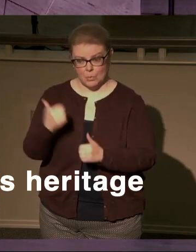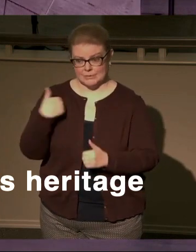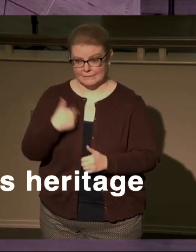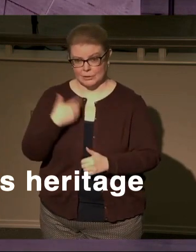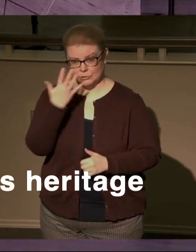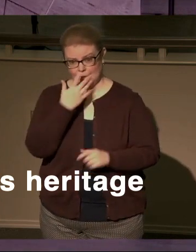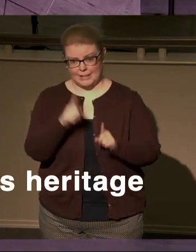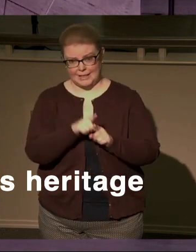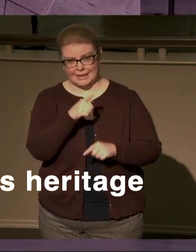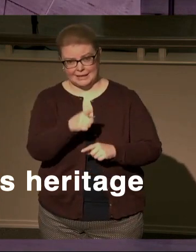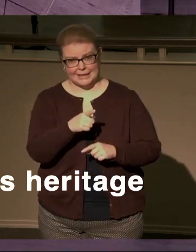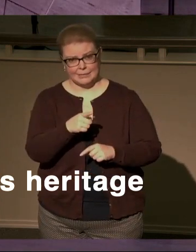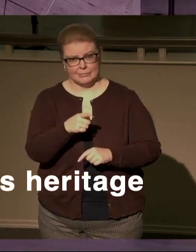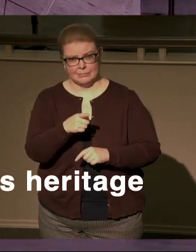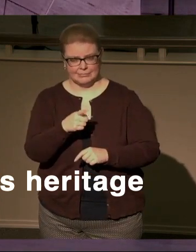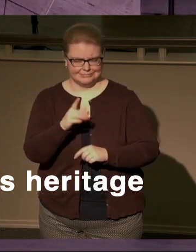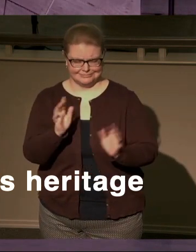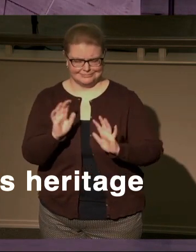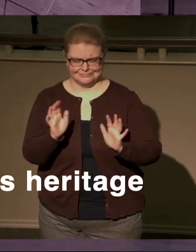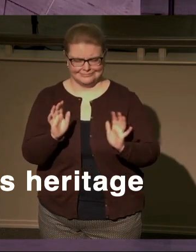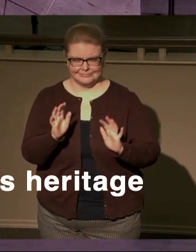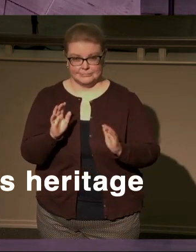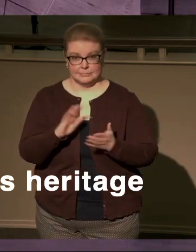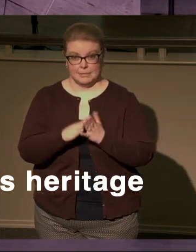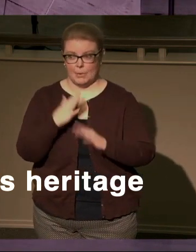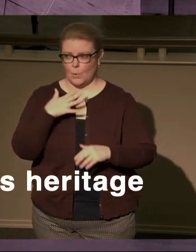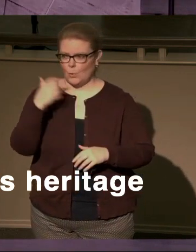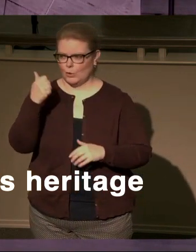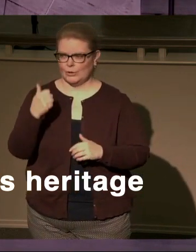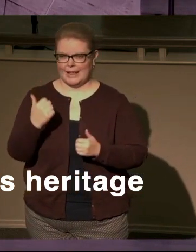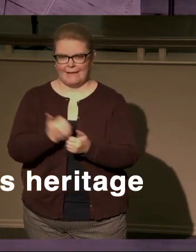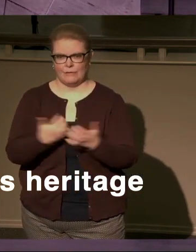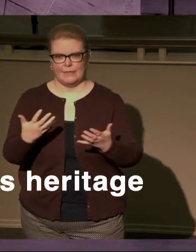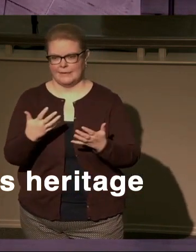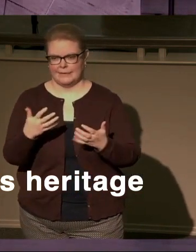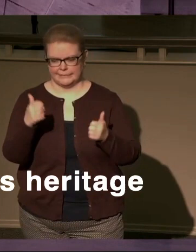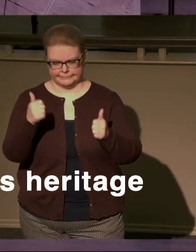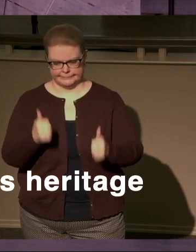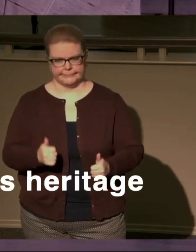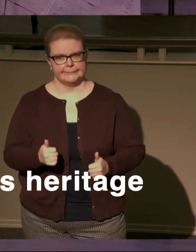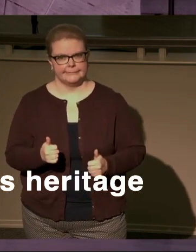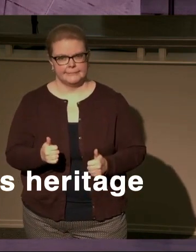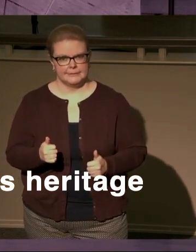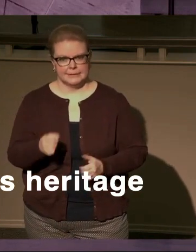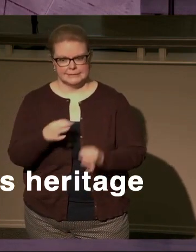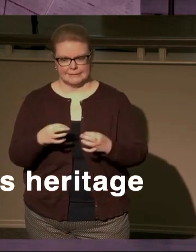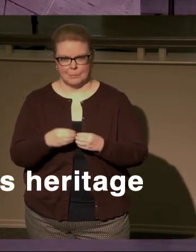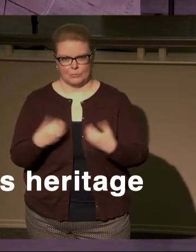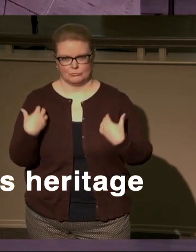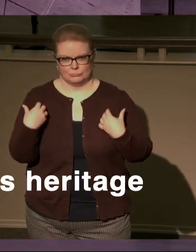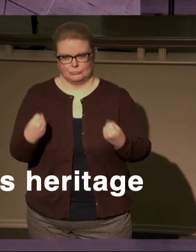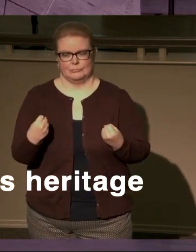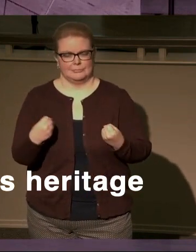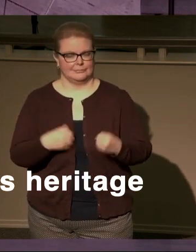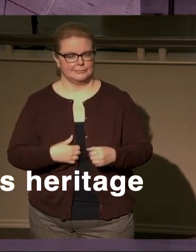that, especially you get a little older. Everything is sinking to the belly.